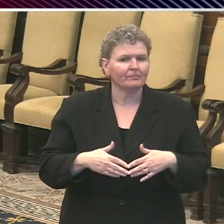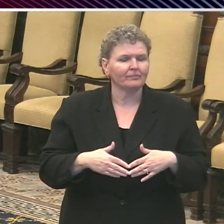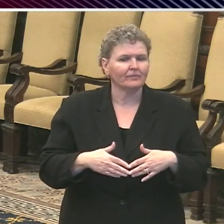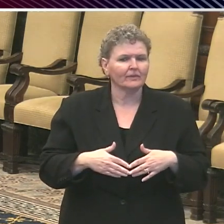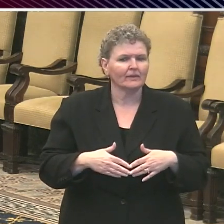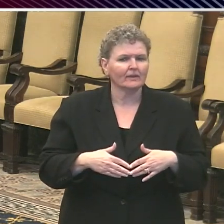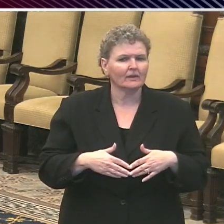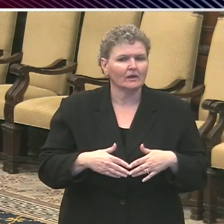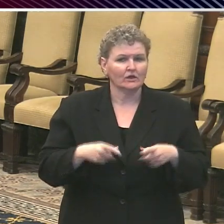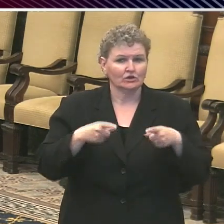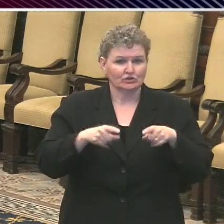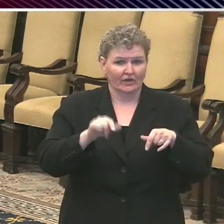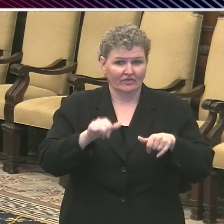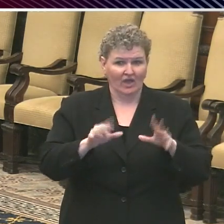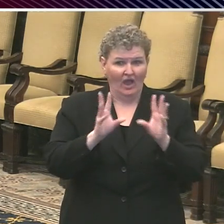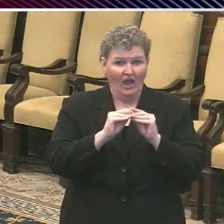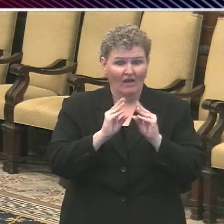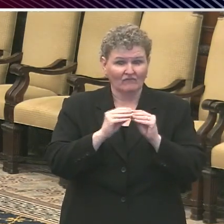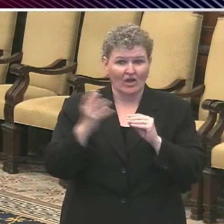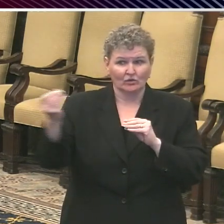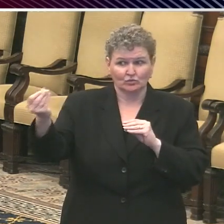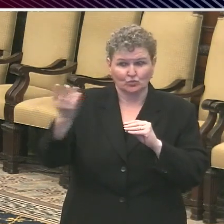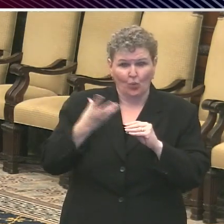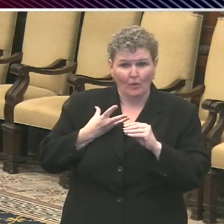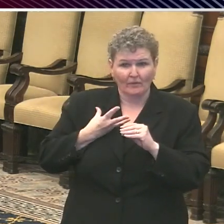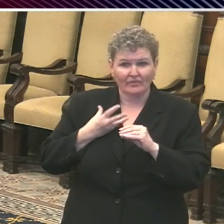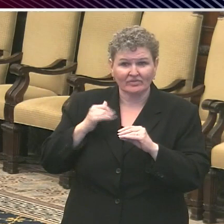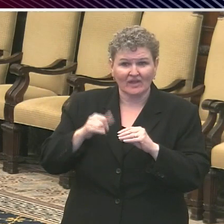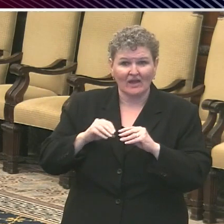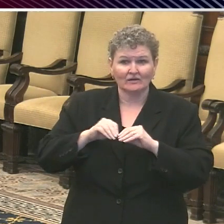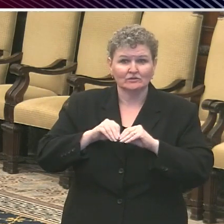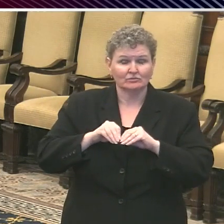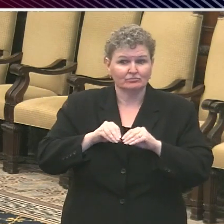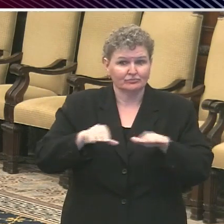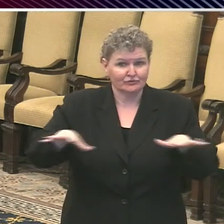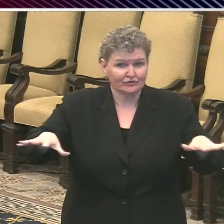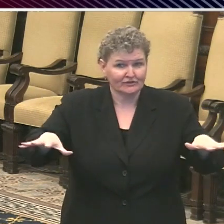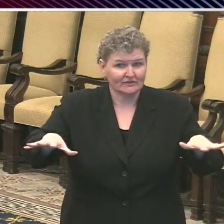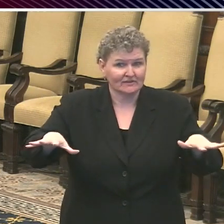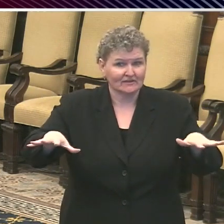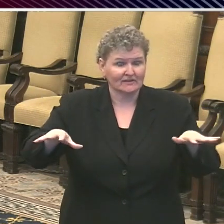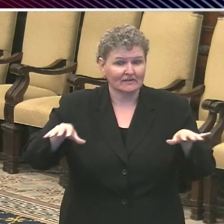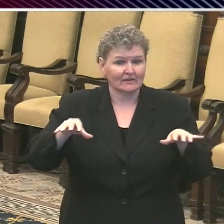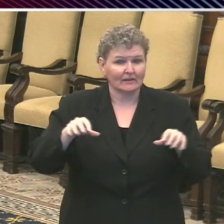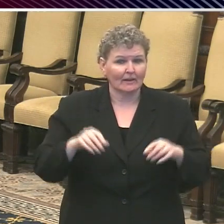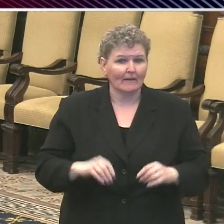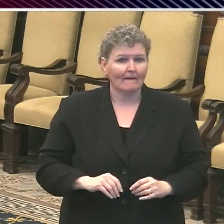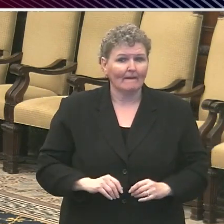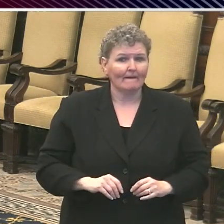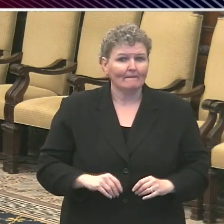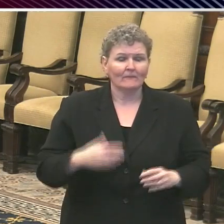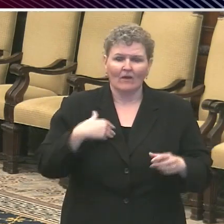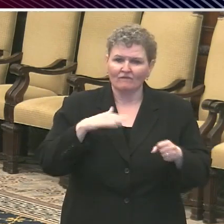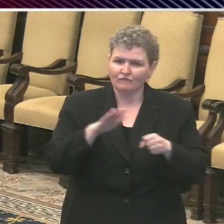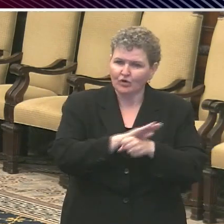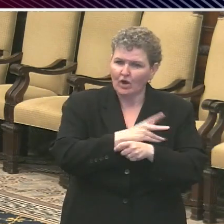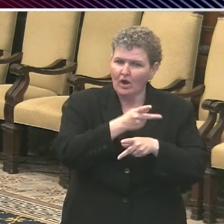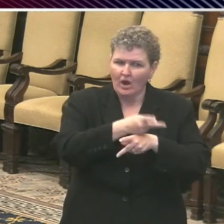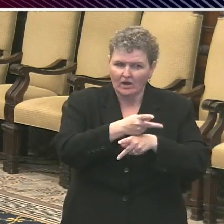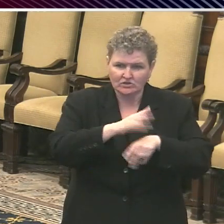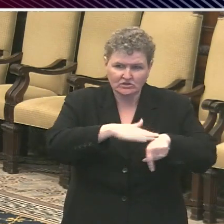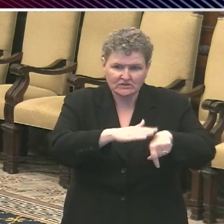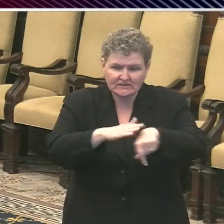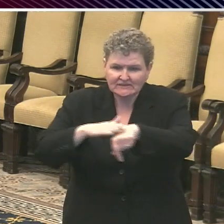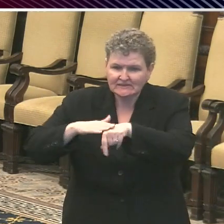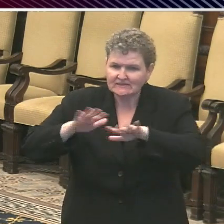of a specific deployment that we are taking for precautionary purposes. So we're going to